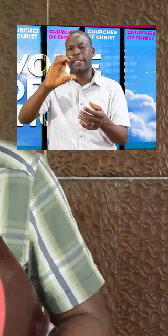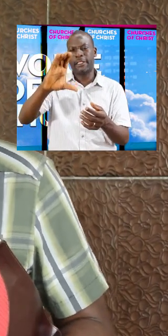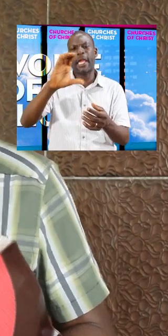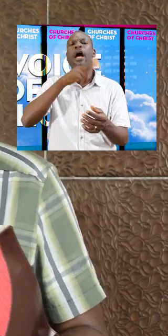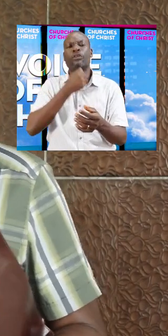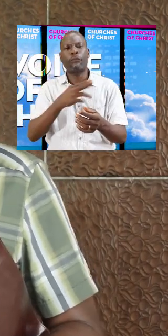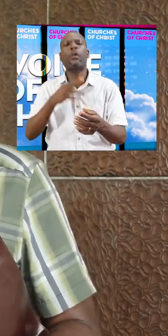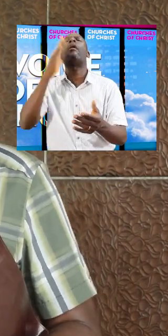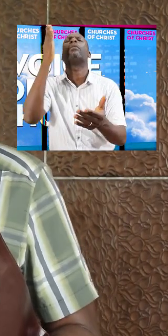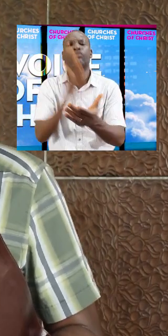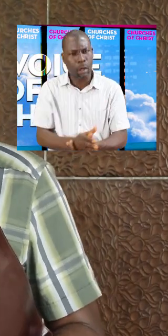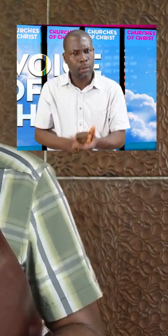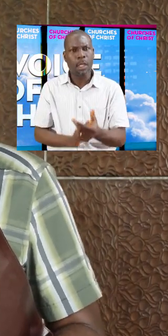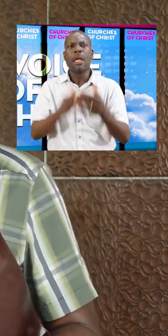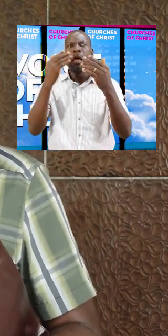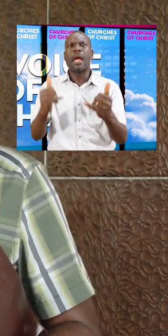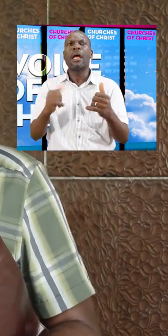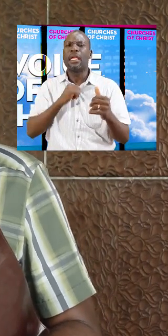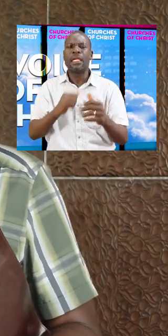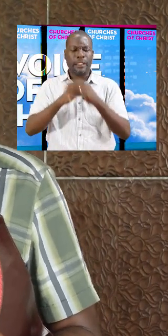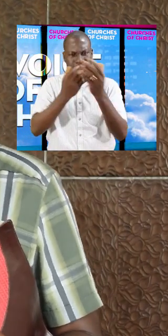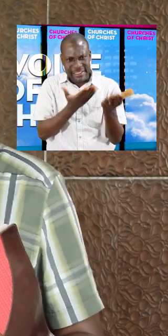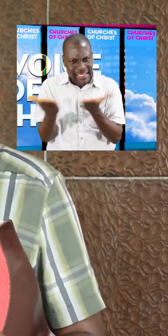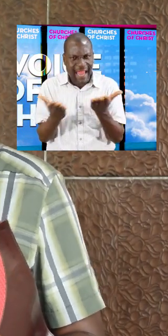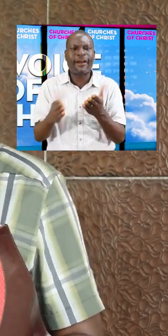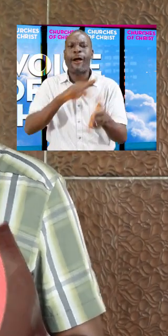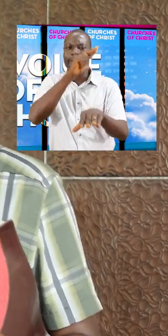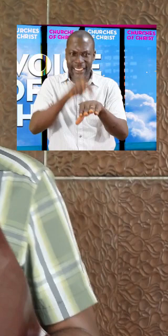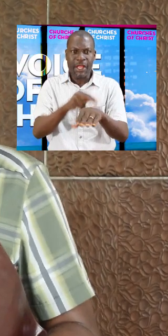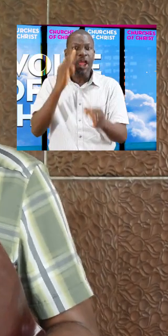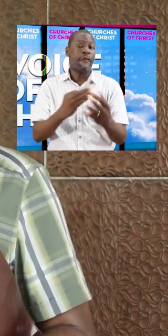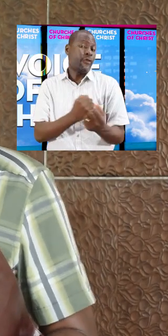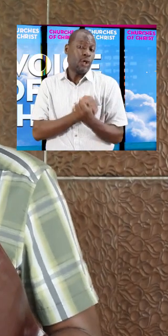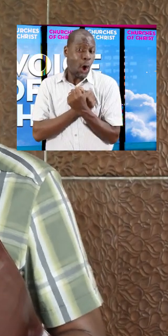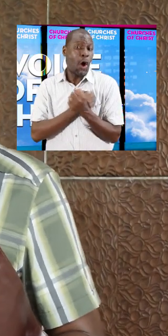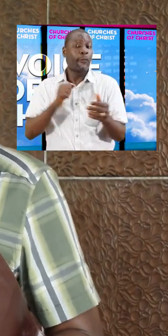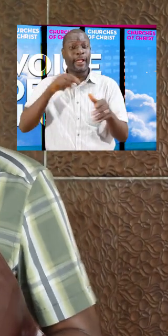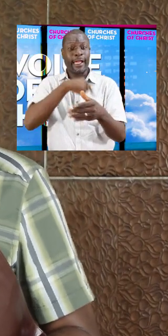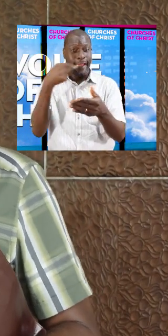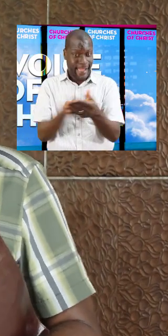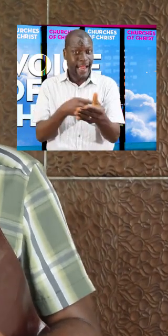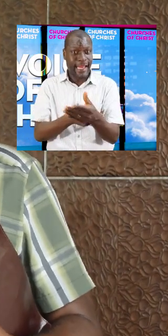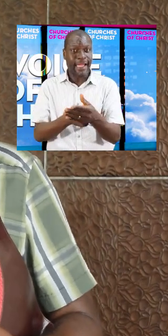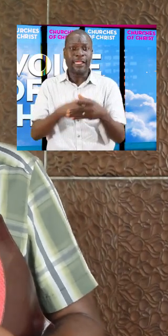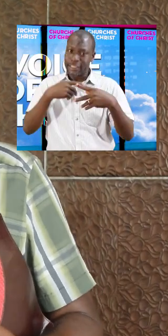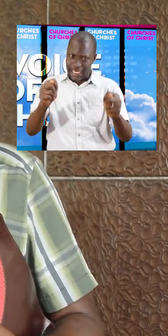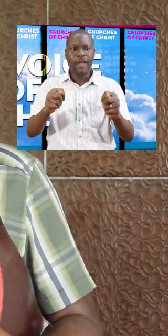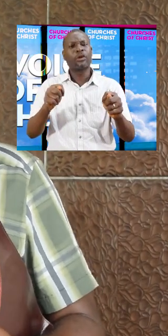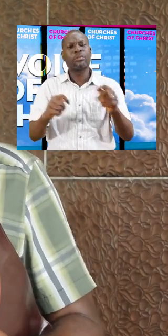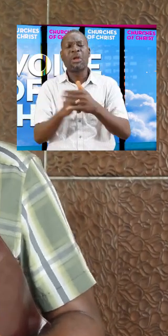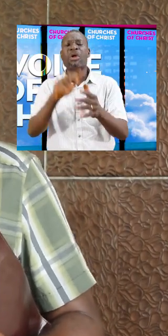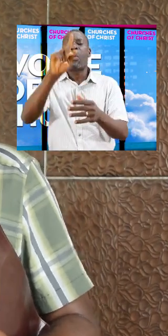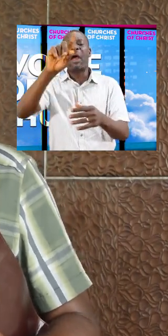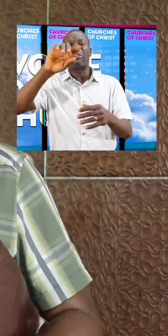aye yie mo ma ye nsom omai Ghana na se mo se mo do omai Ghana mo nyimo aso sika no bi mo tight bebre bebo